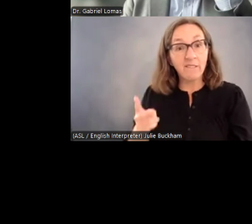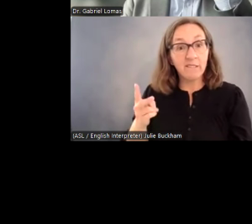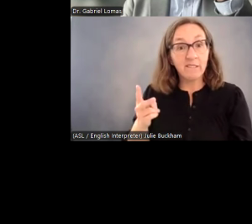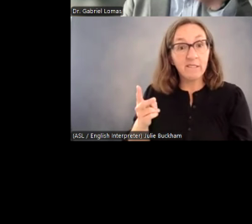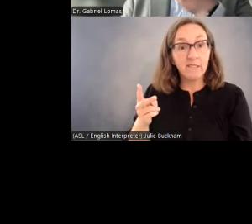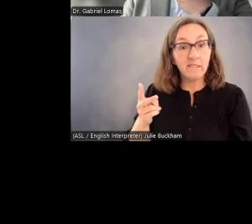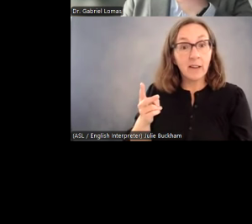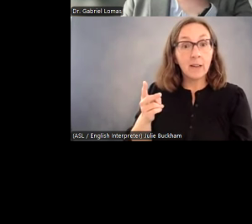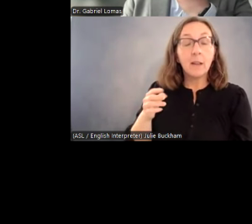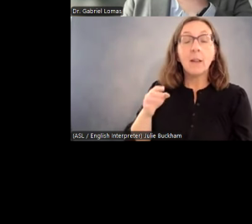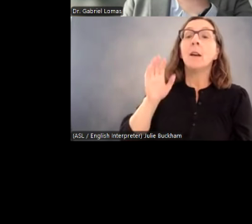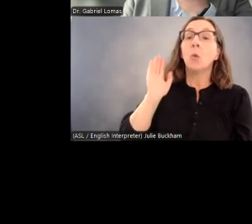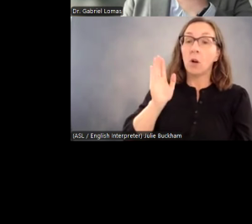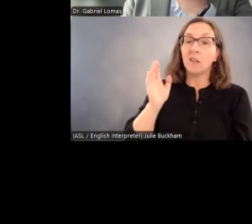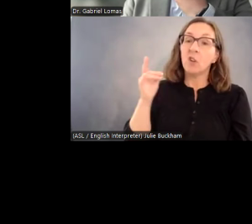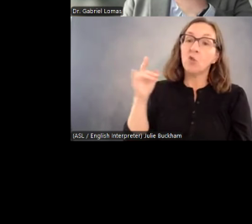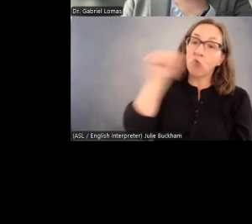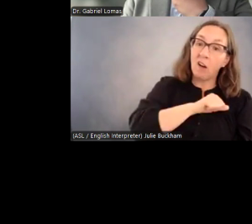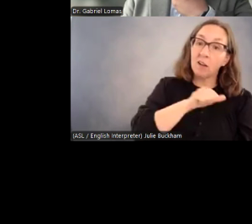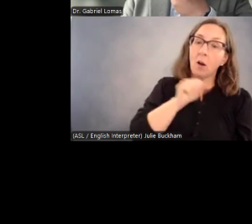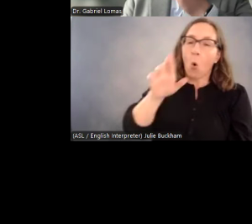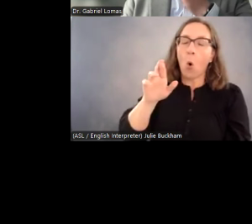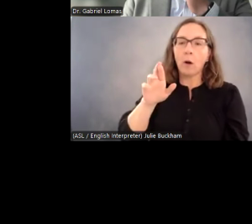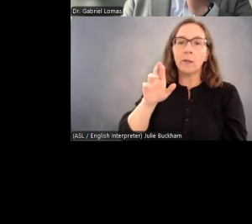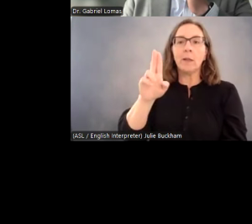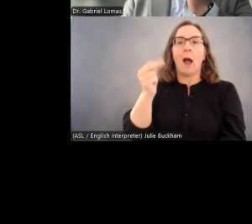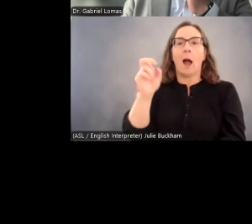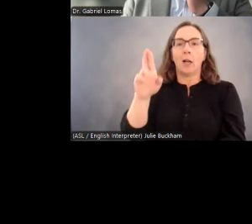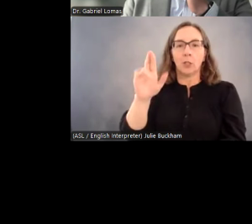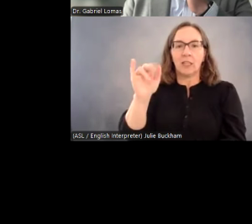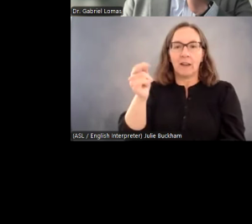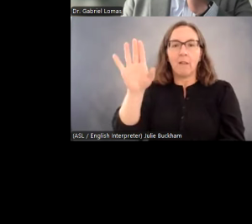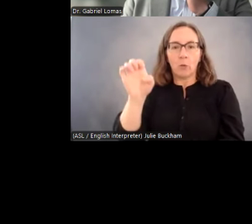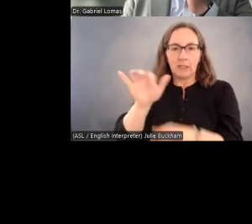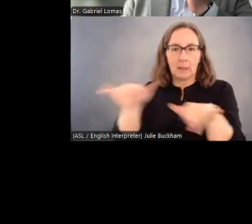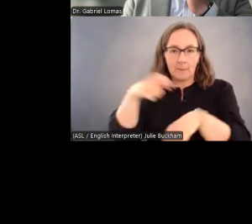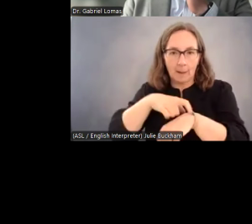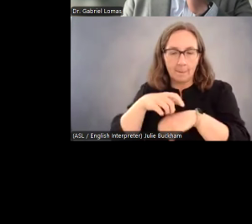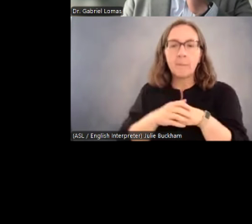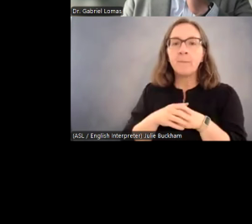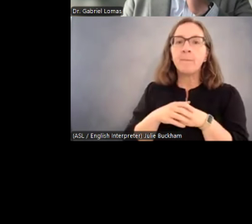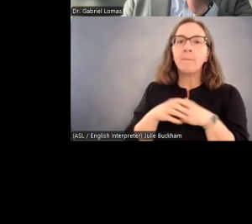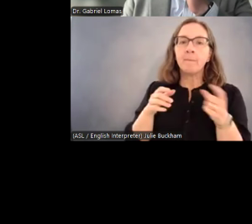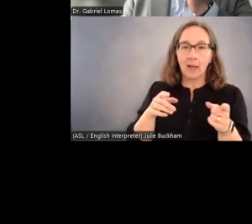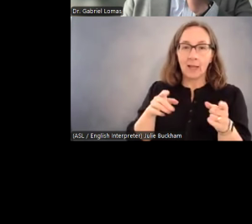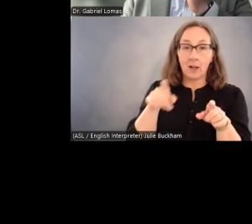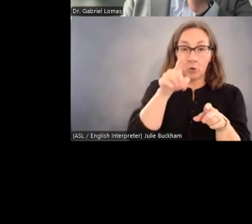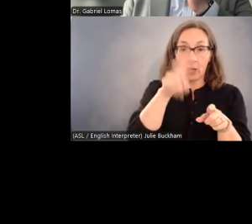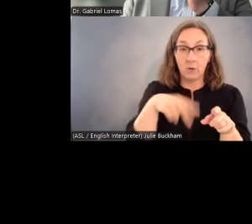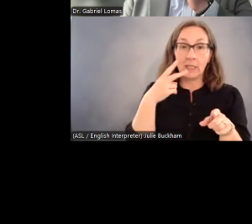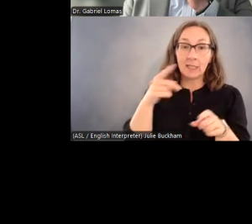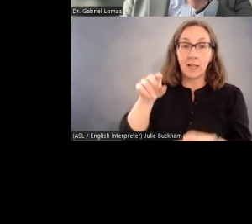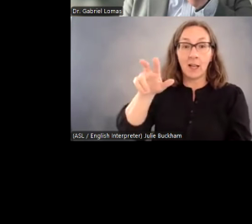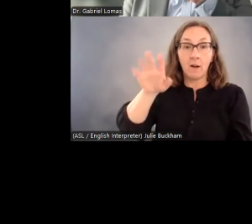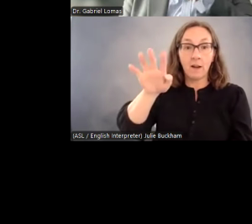number, 62% reported a history of alcohol and or marijuana use, and about 35.9%